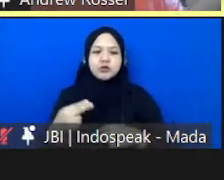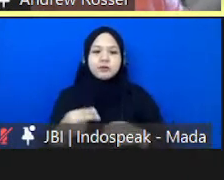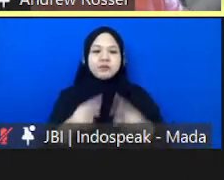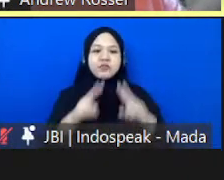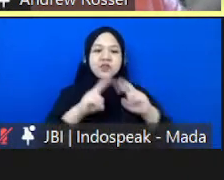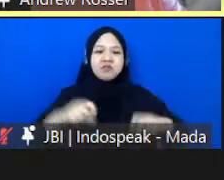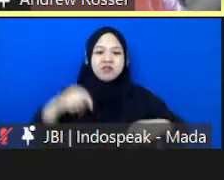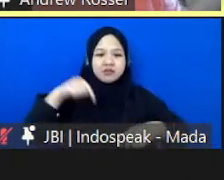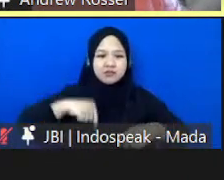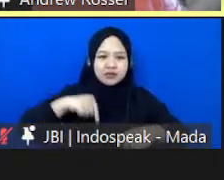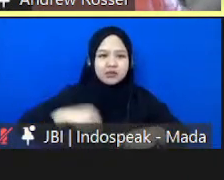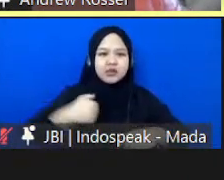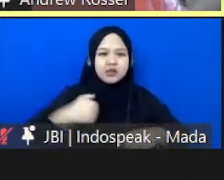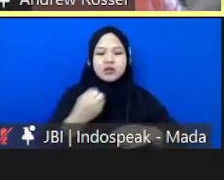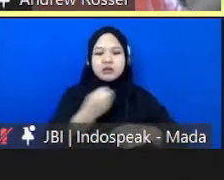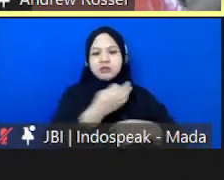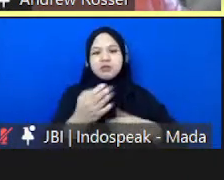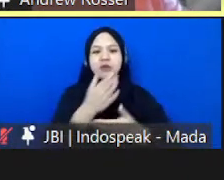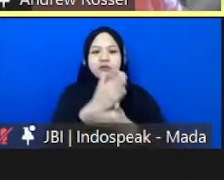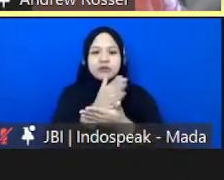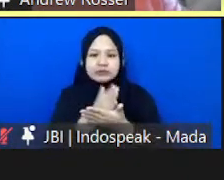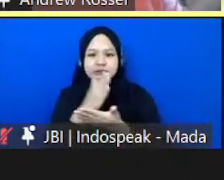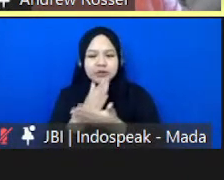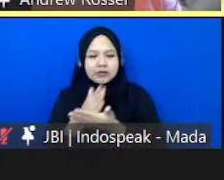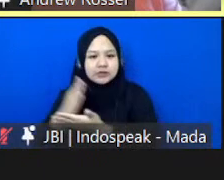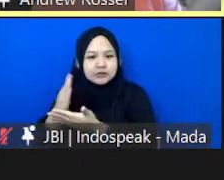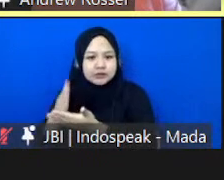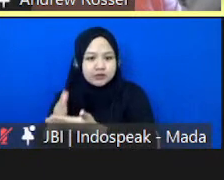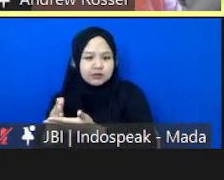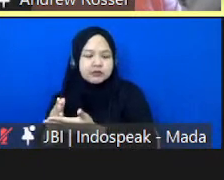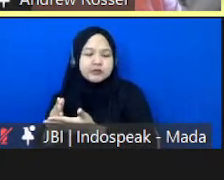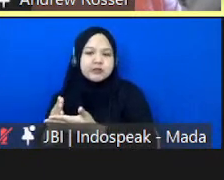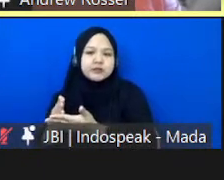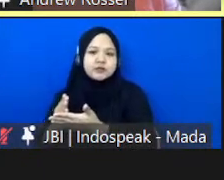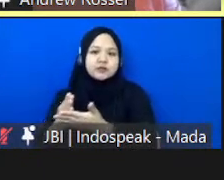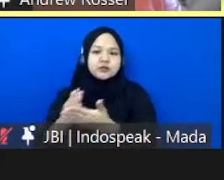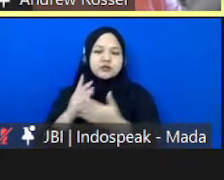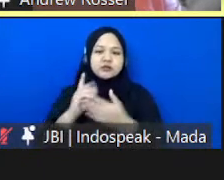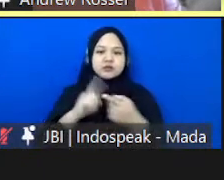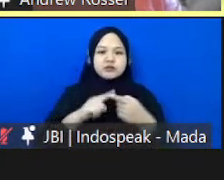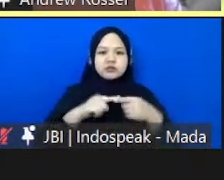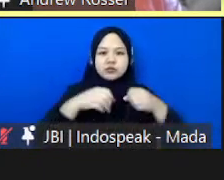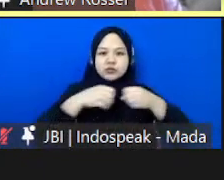the sections that I identified there under the heading structure.